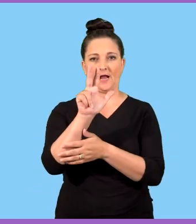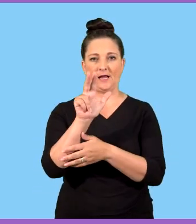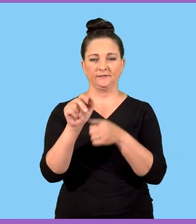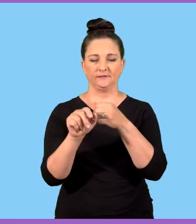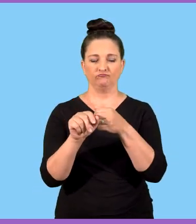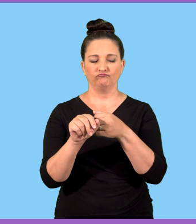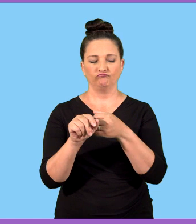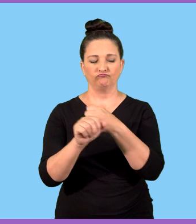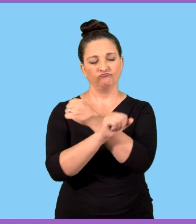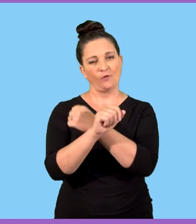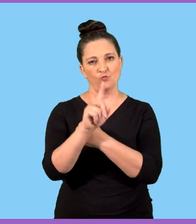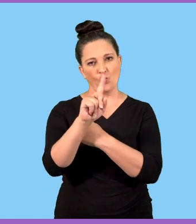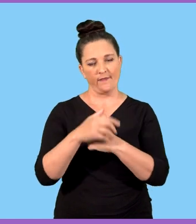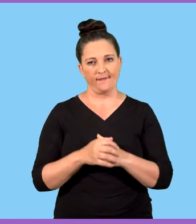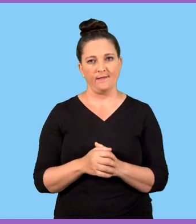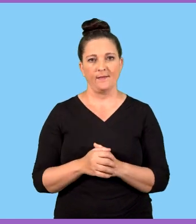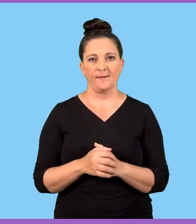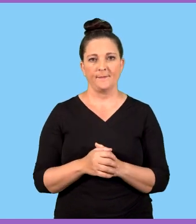plus 8 times 1,